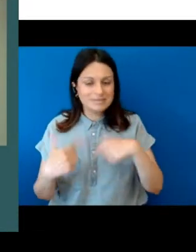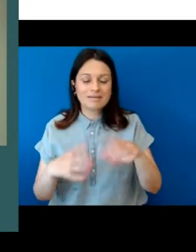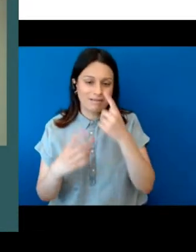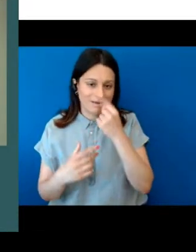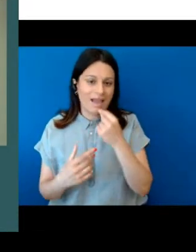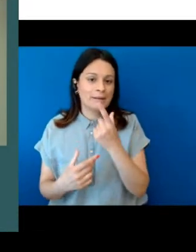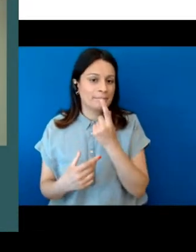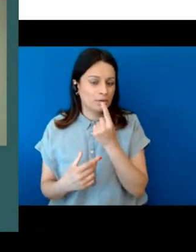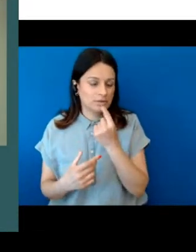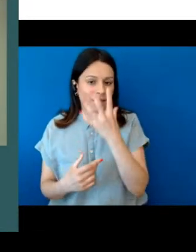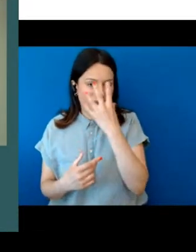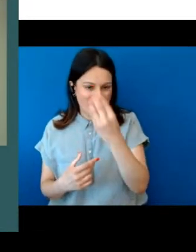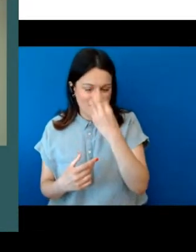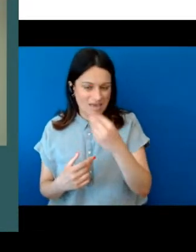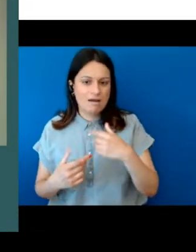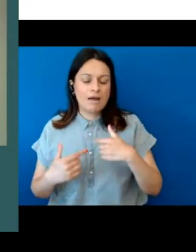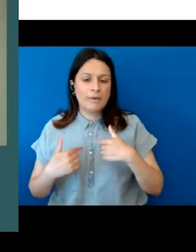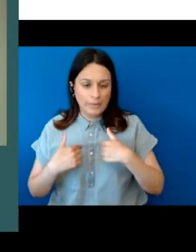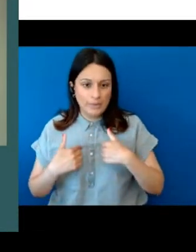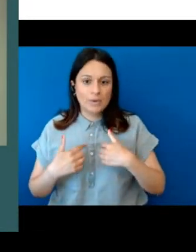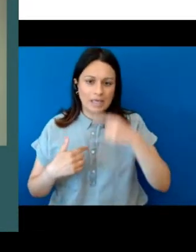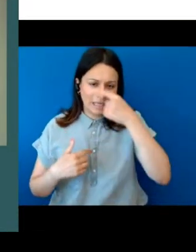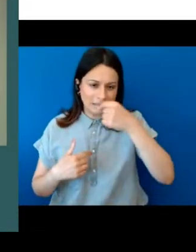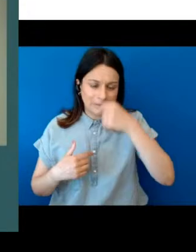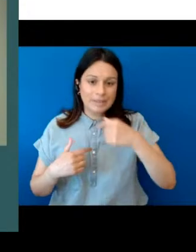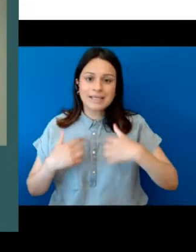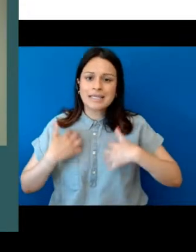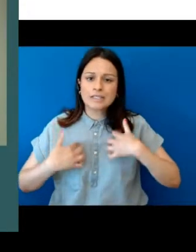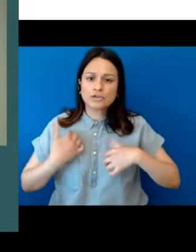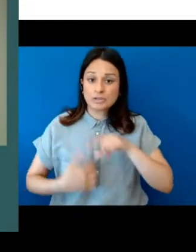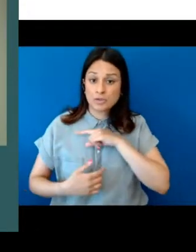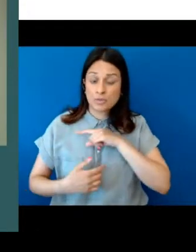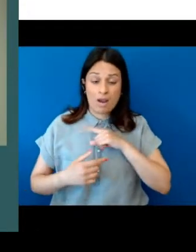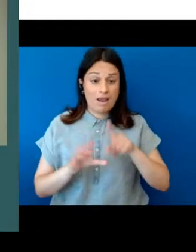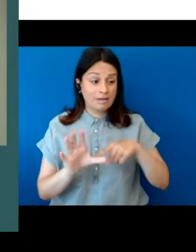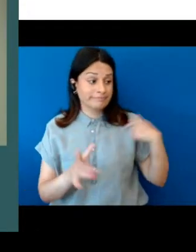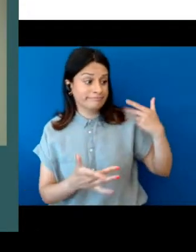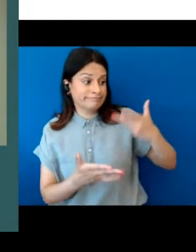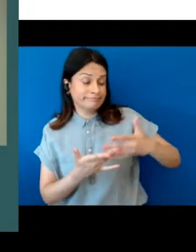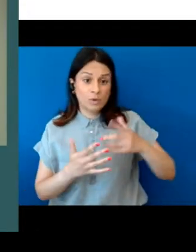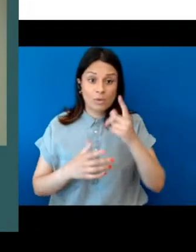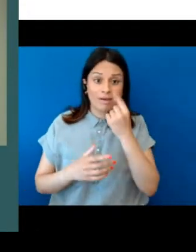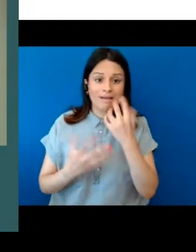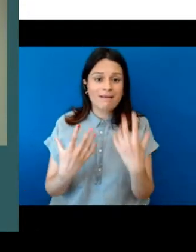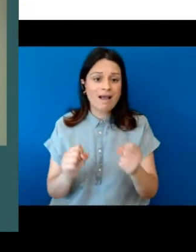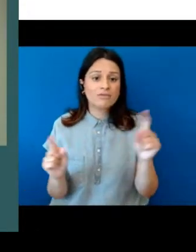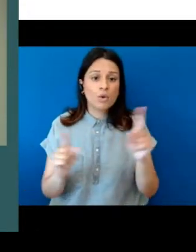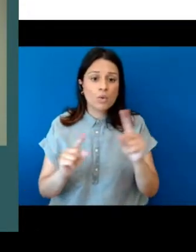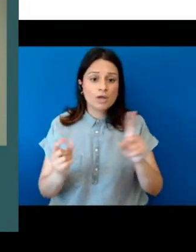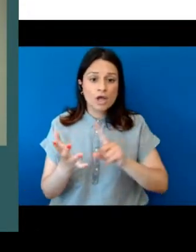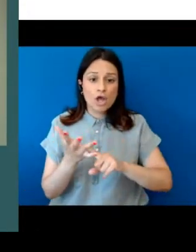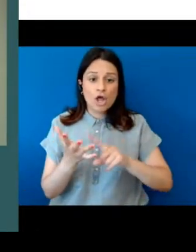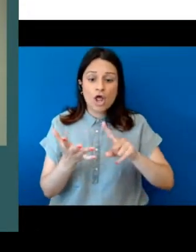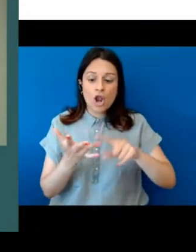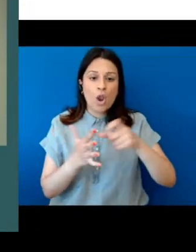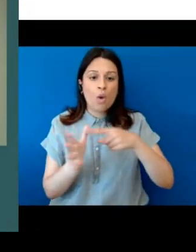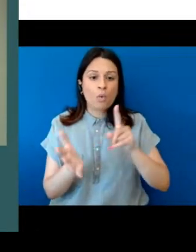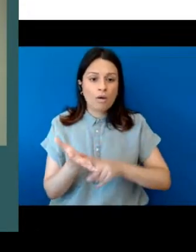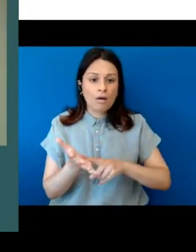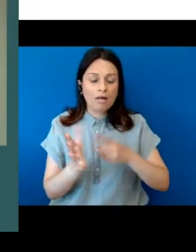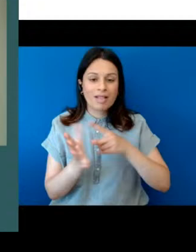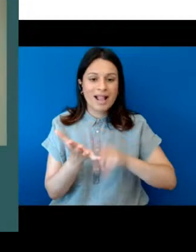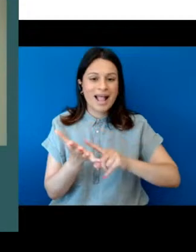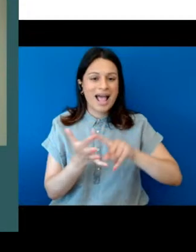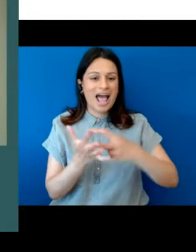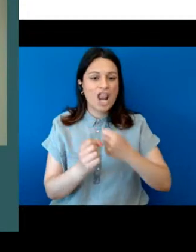very interesting is that in recent years, we've realized that you can have what's called local allergy, with all